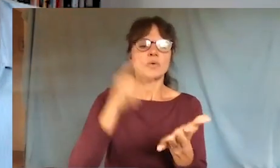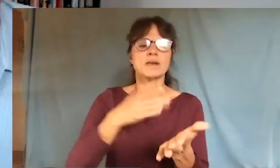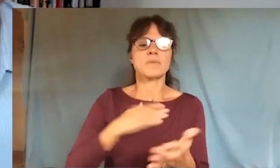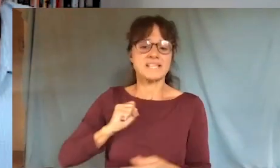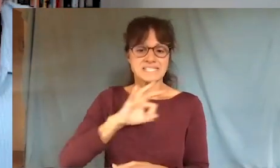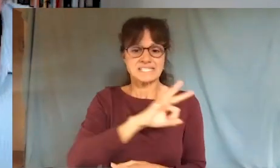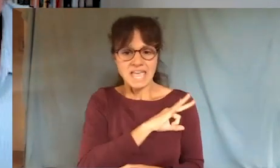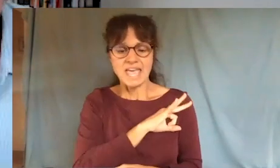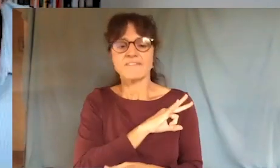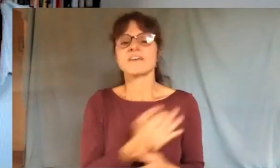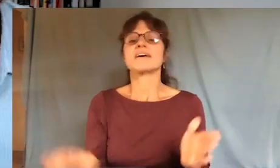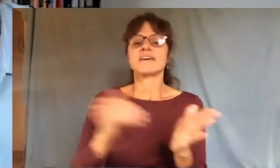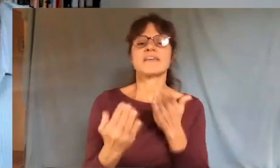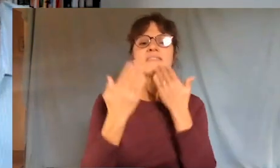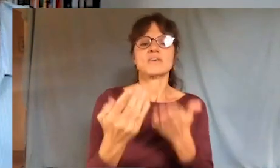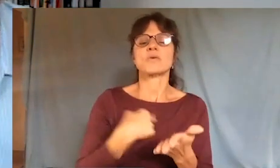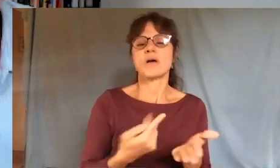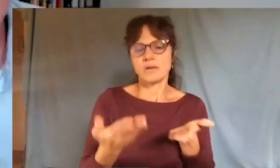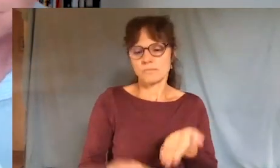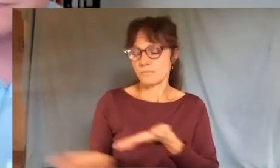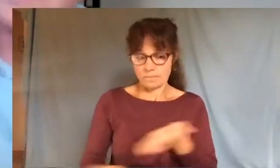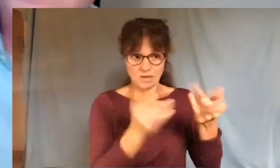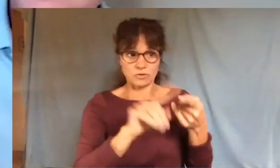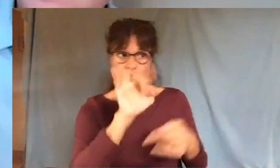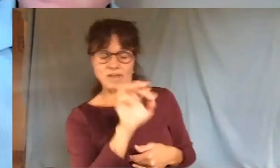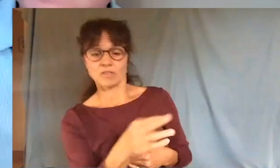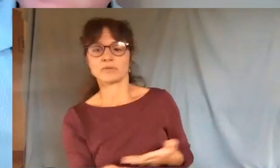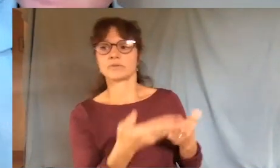and again, thank you. And I will pass back to Tyler.